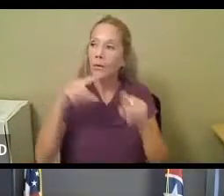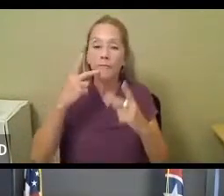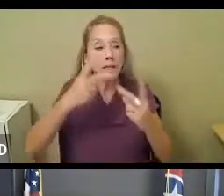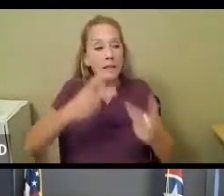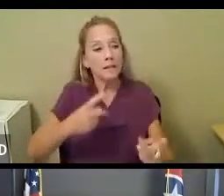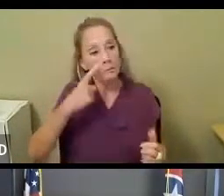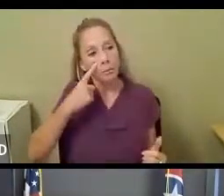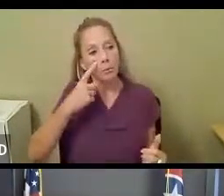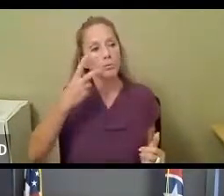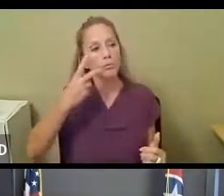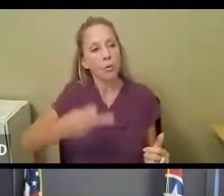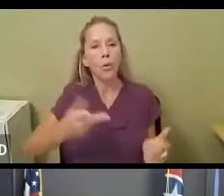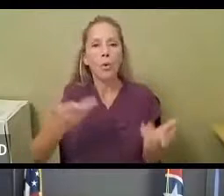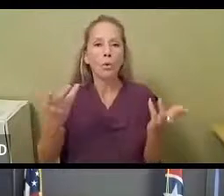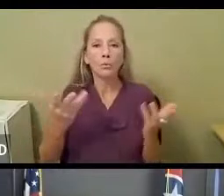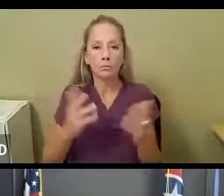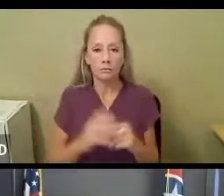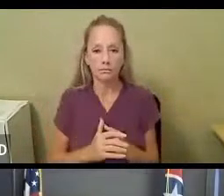Thank you, Dr. Hurt.